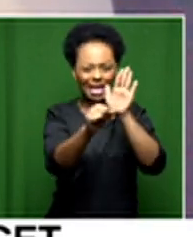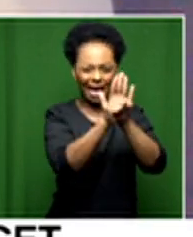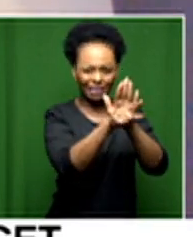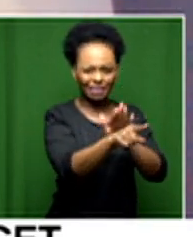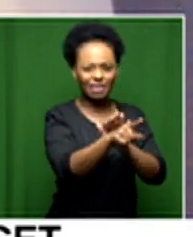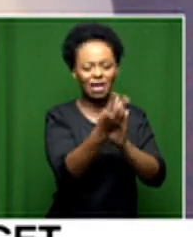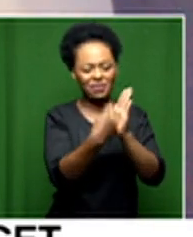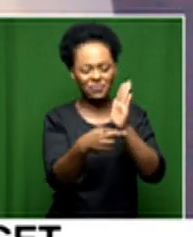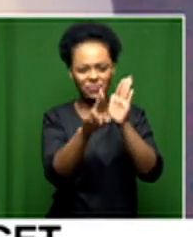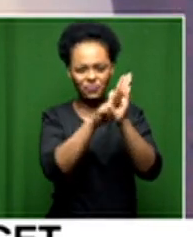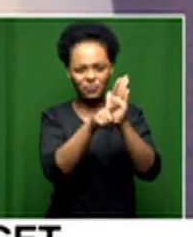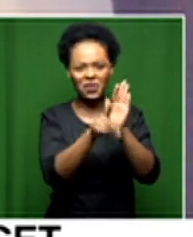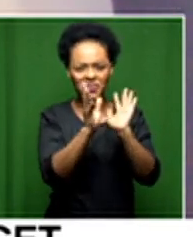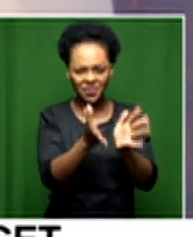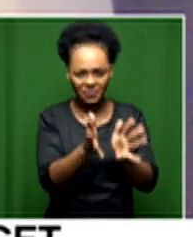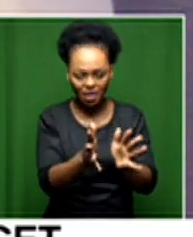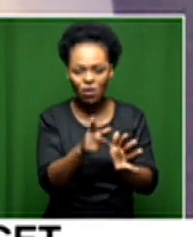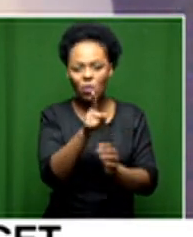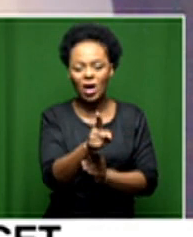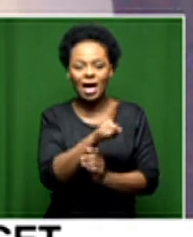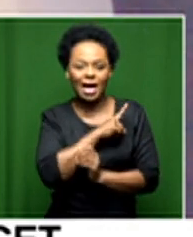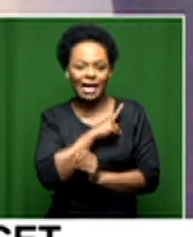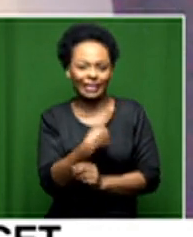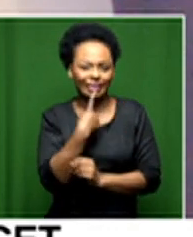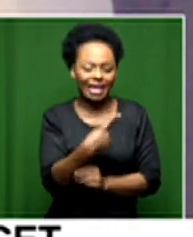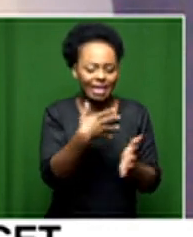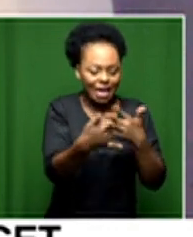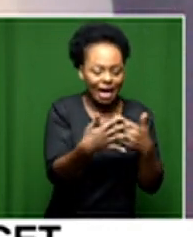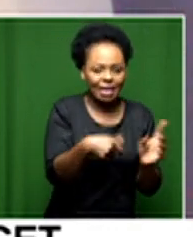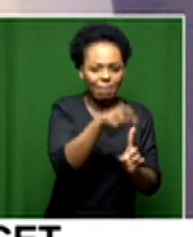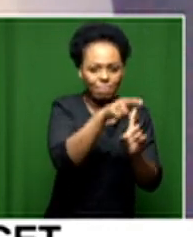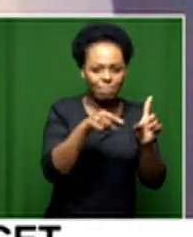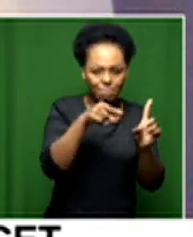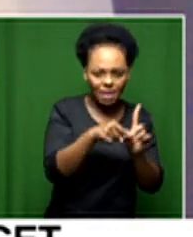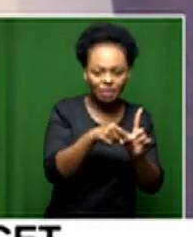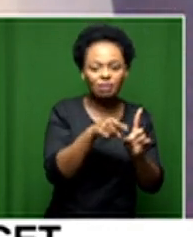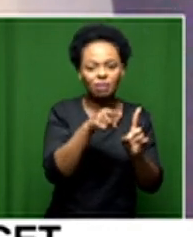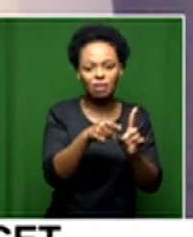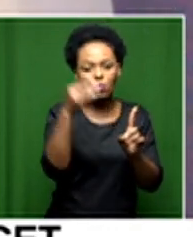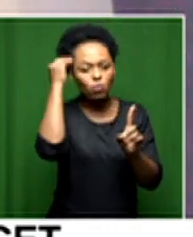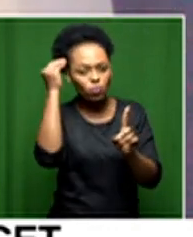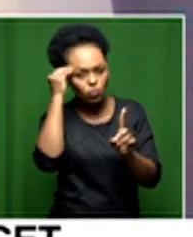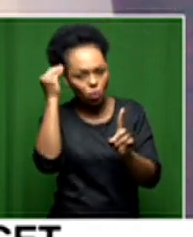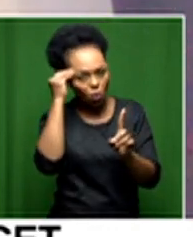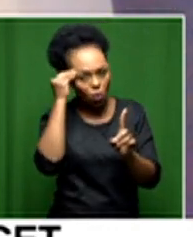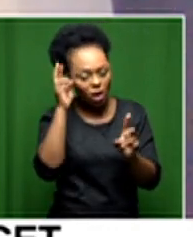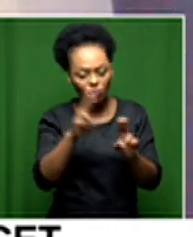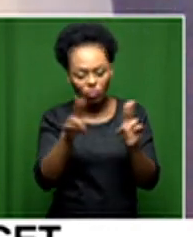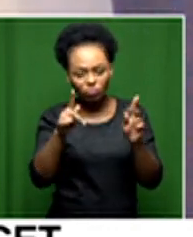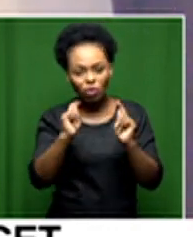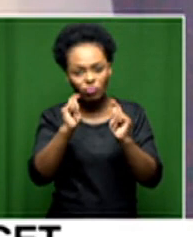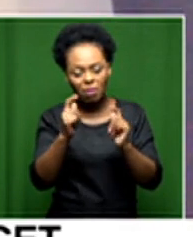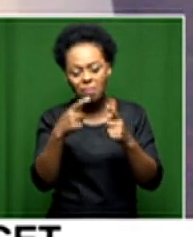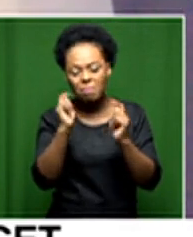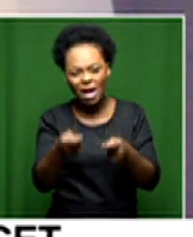revised to say that any person who knowingly incurs irregular expenditure will be held liable